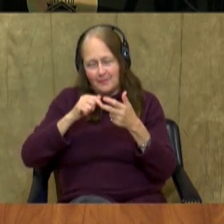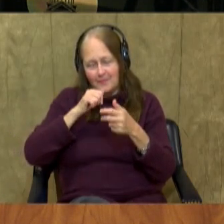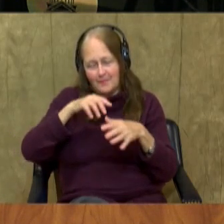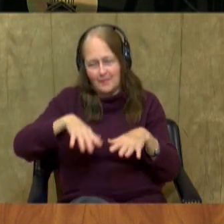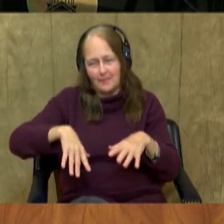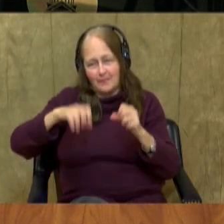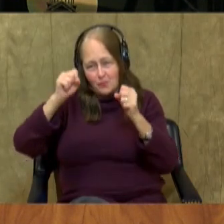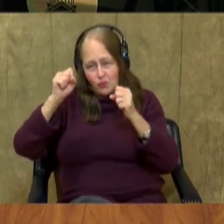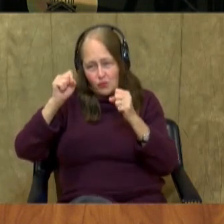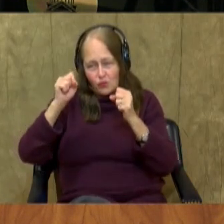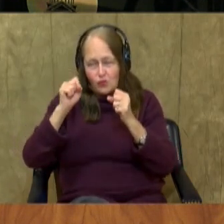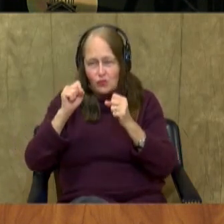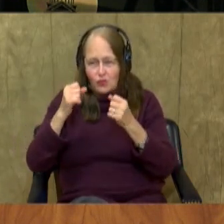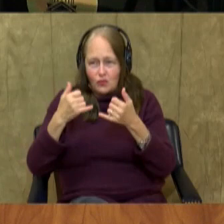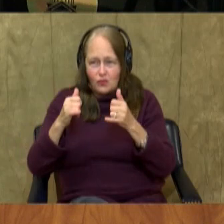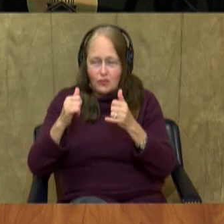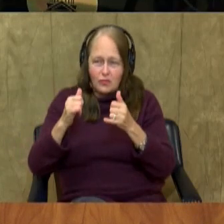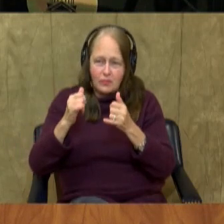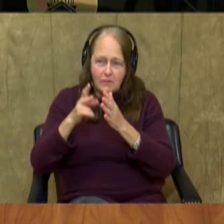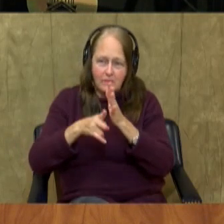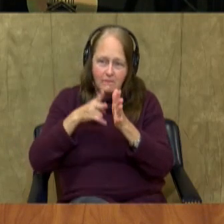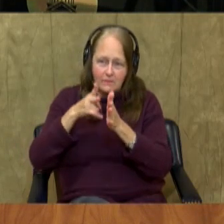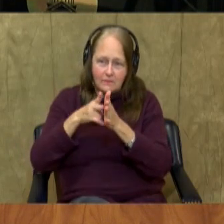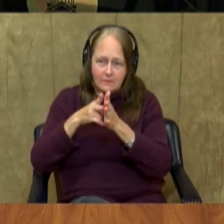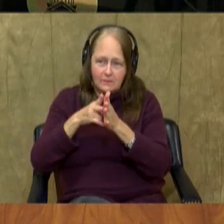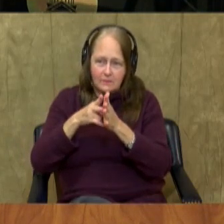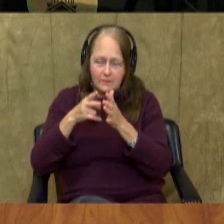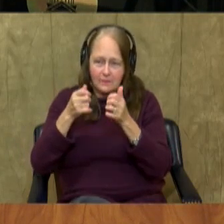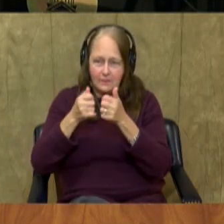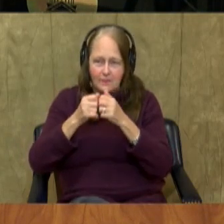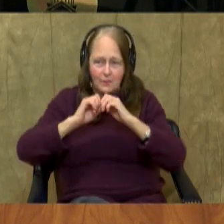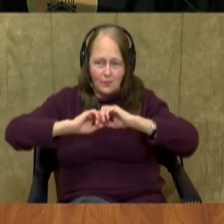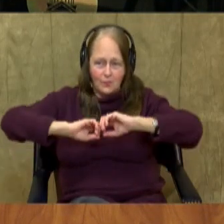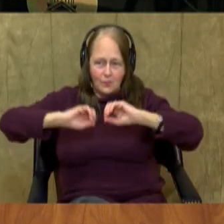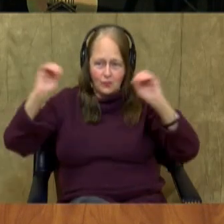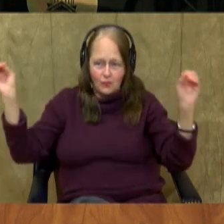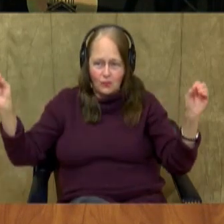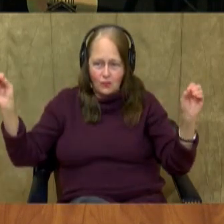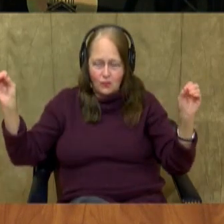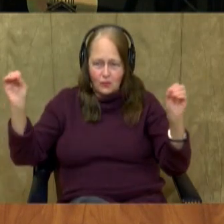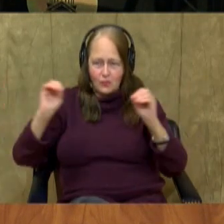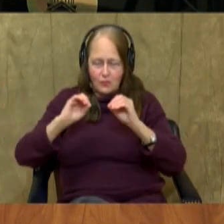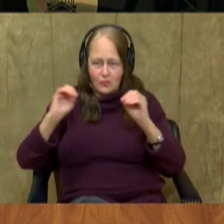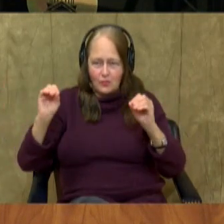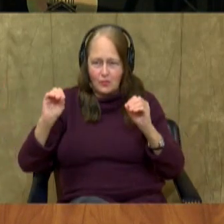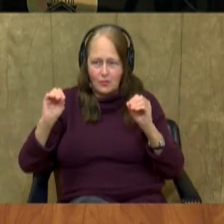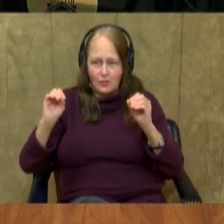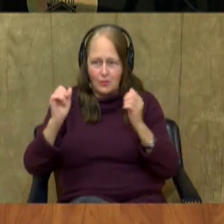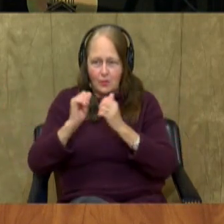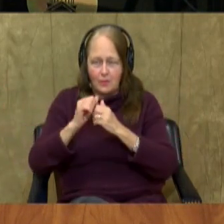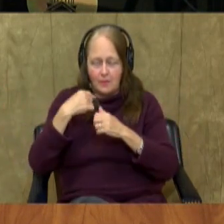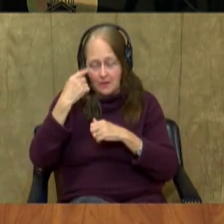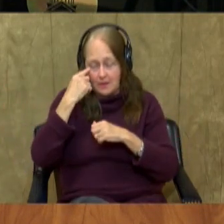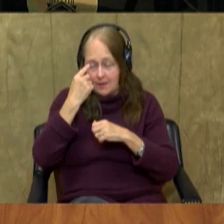take a lot of effort to play a video game. Nothing. I can do it with my eyes closed.